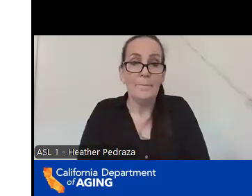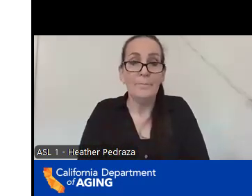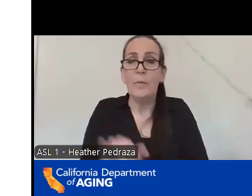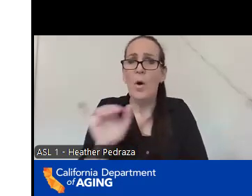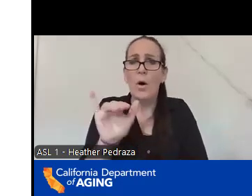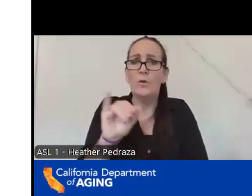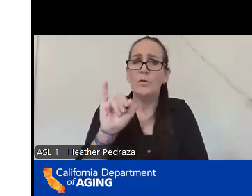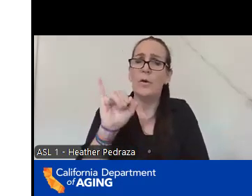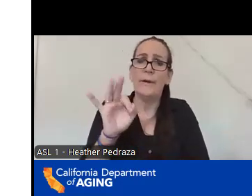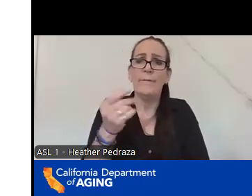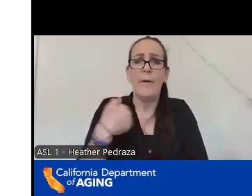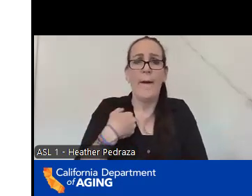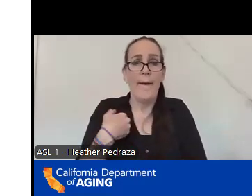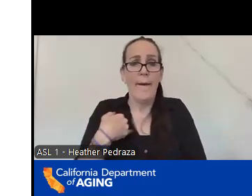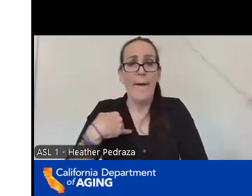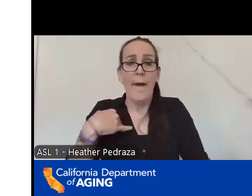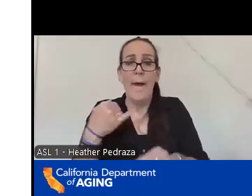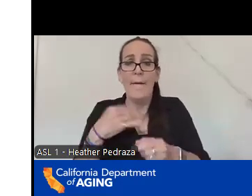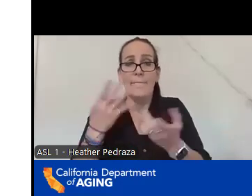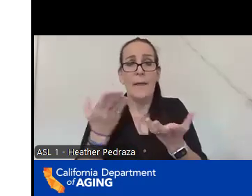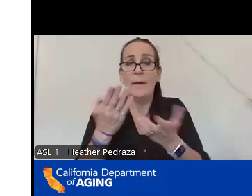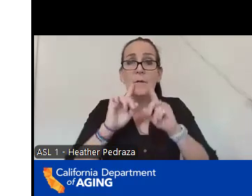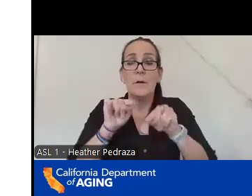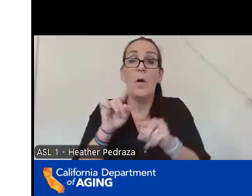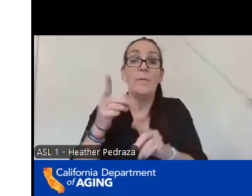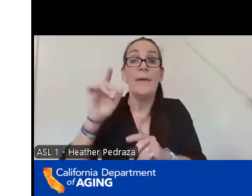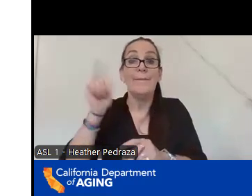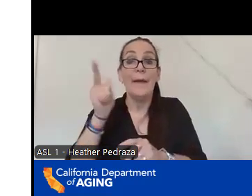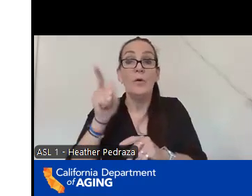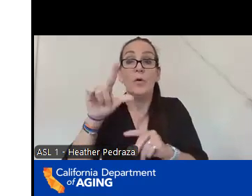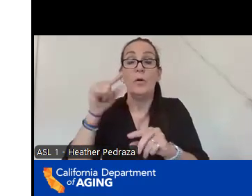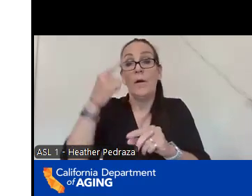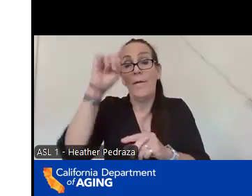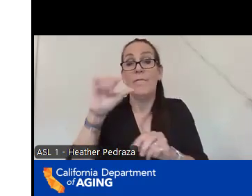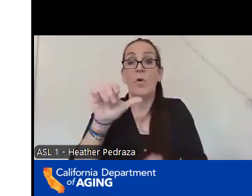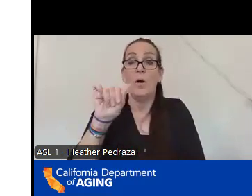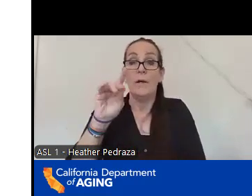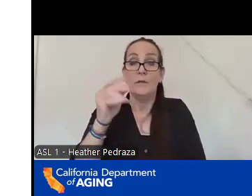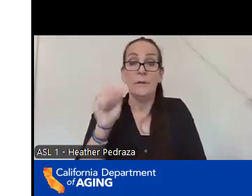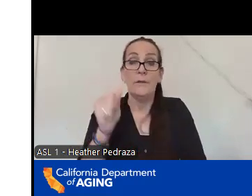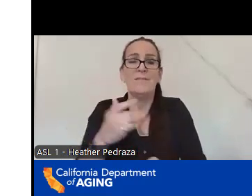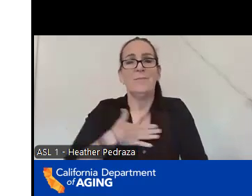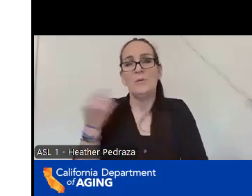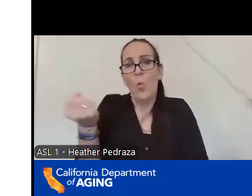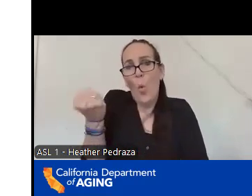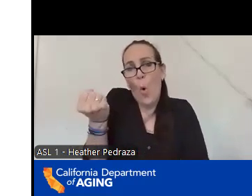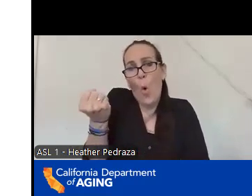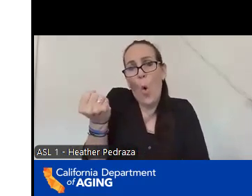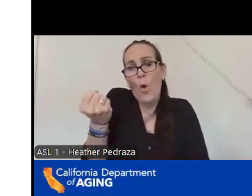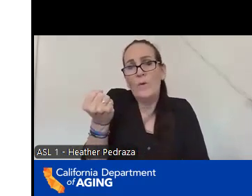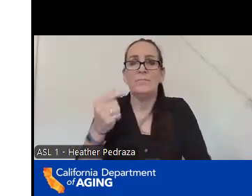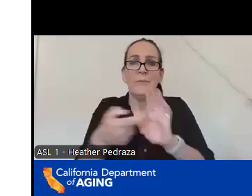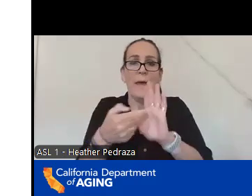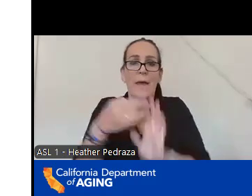agenda, like HCBS, we'd like you to hold those comments until after that presentation. So if you could keep your